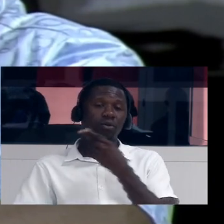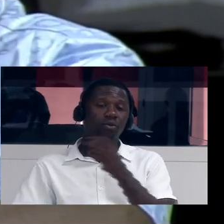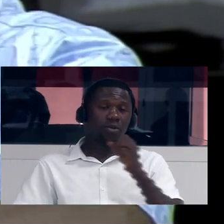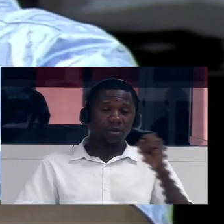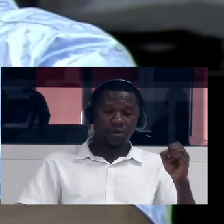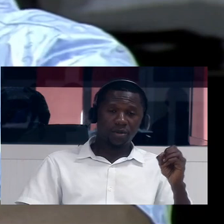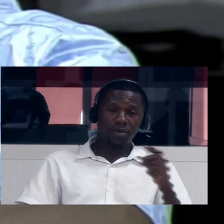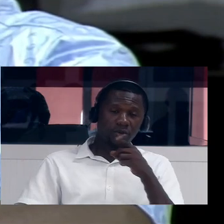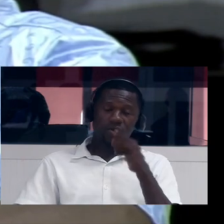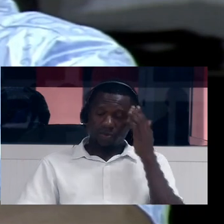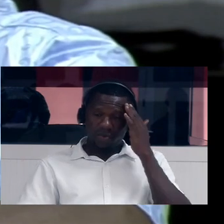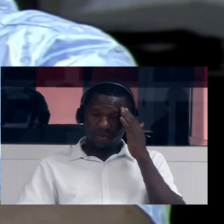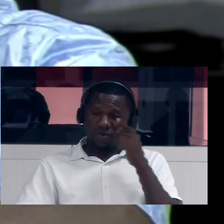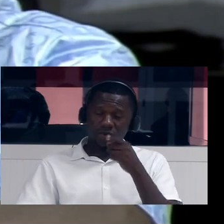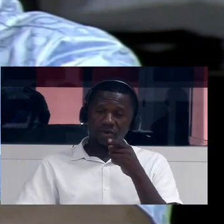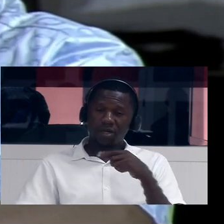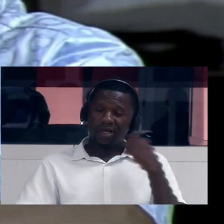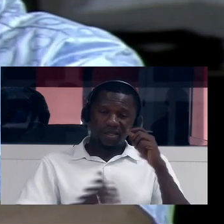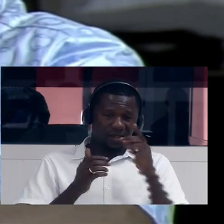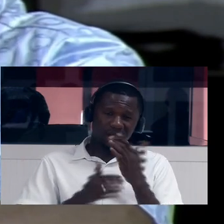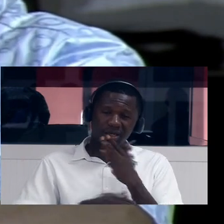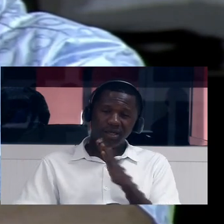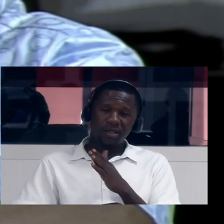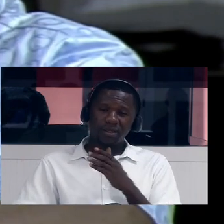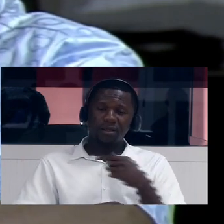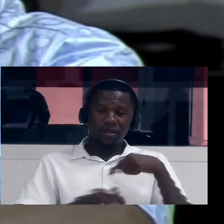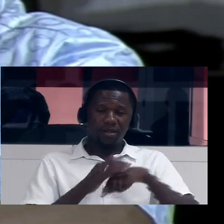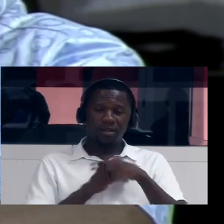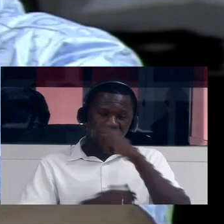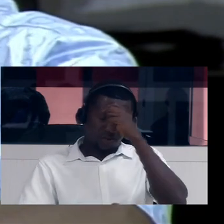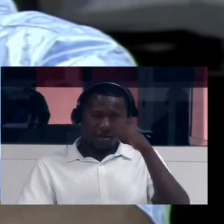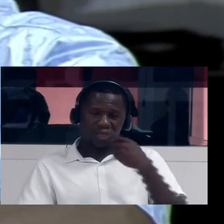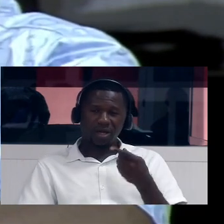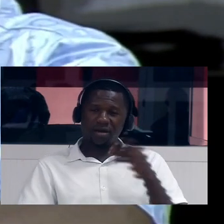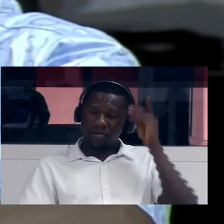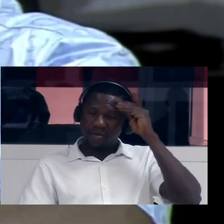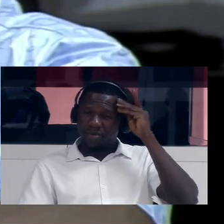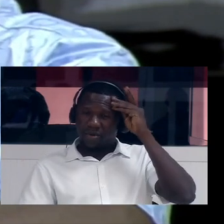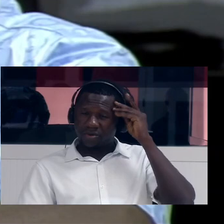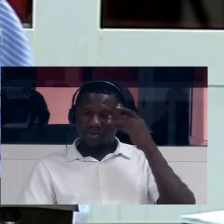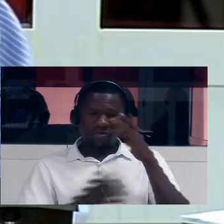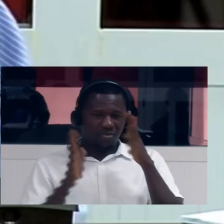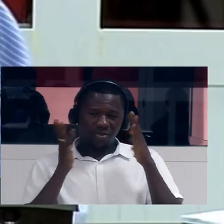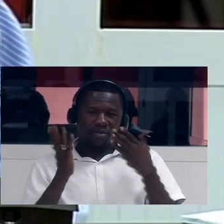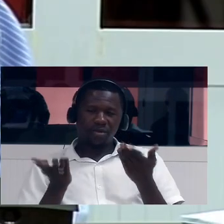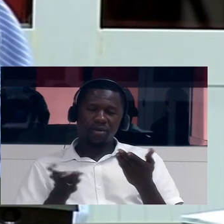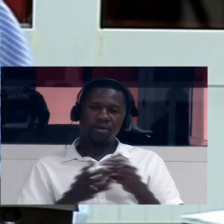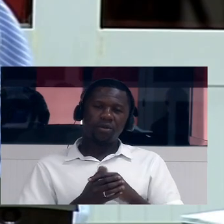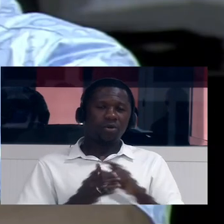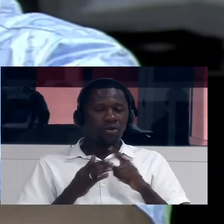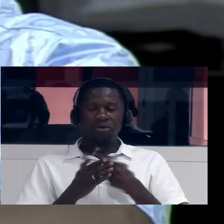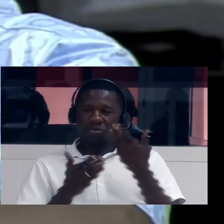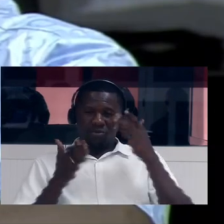did you experience anything in the job that had political connotations or